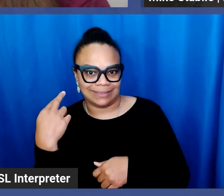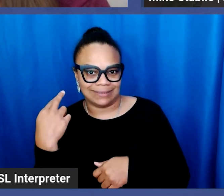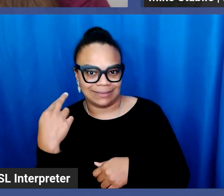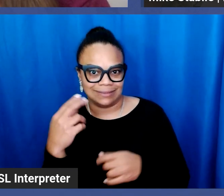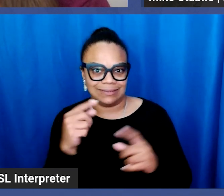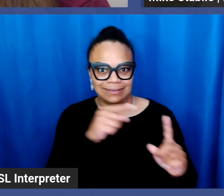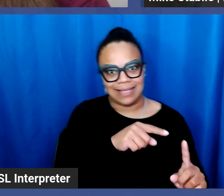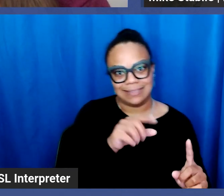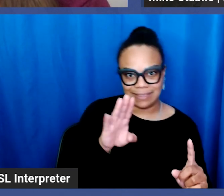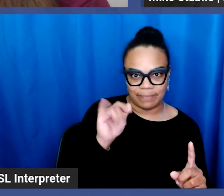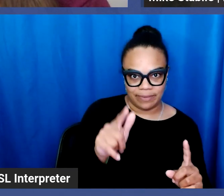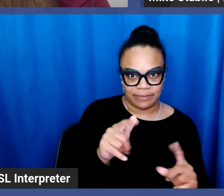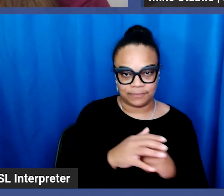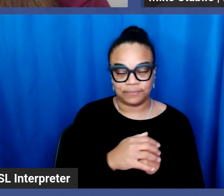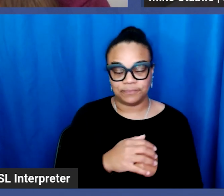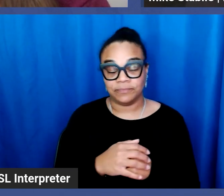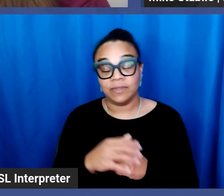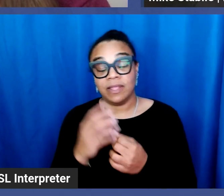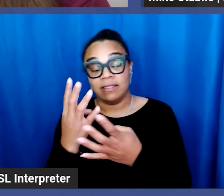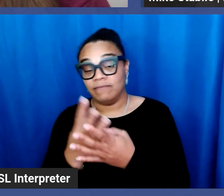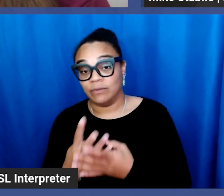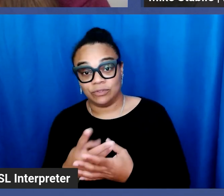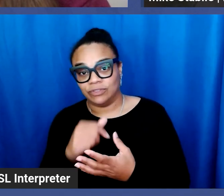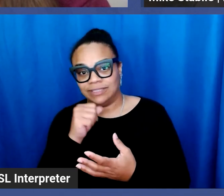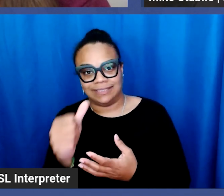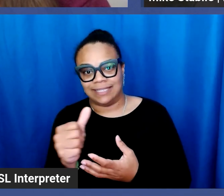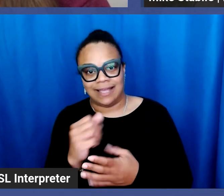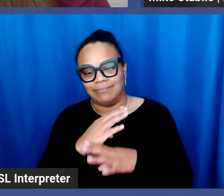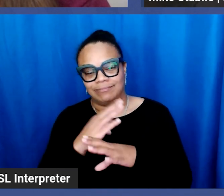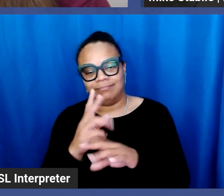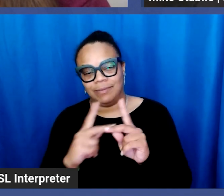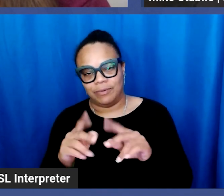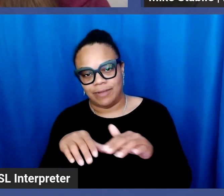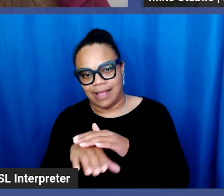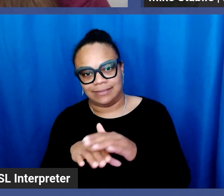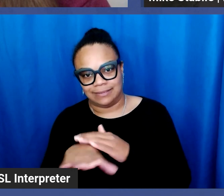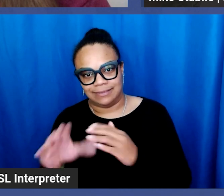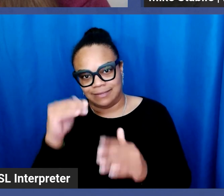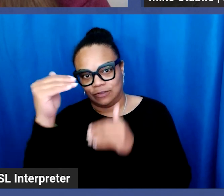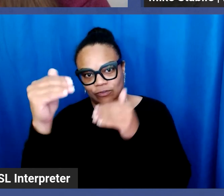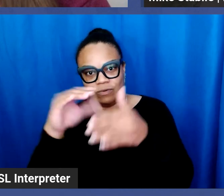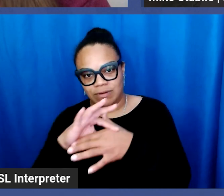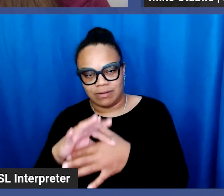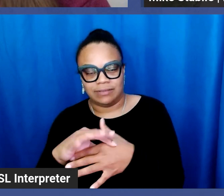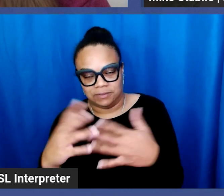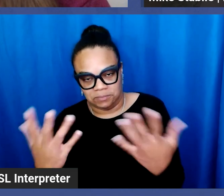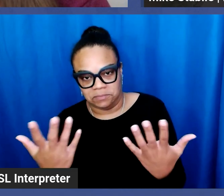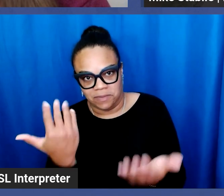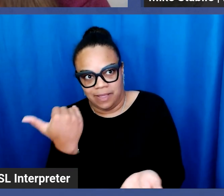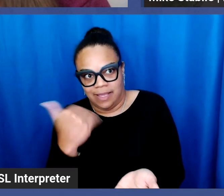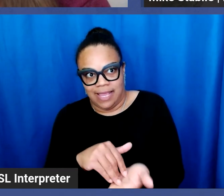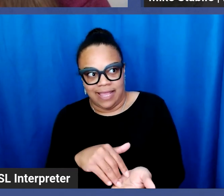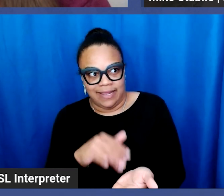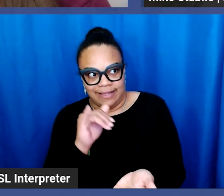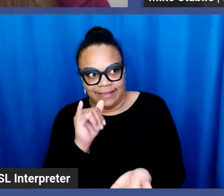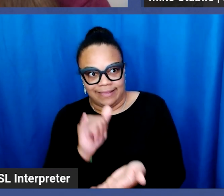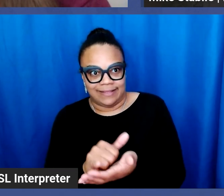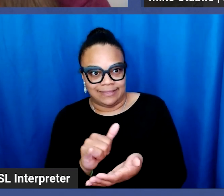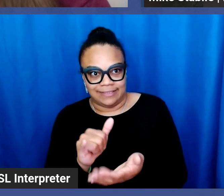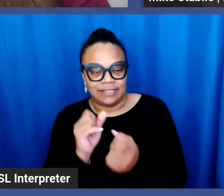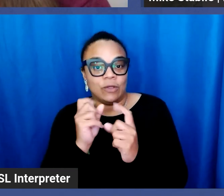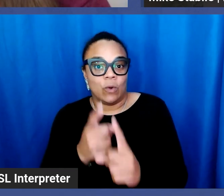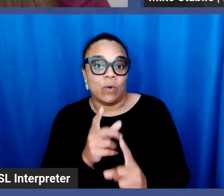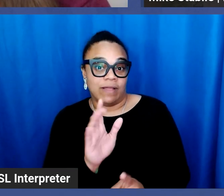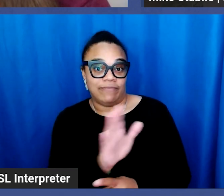bills do. Now, they don't discourage people from accessing adult content, which, again, that may be the sort of goal of these